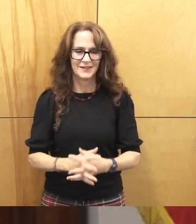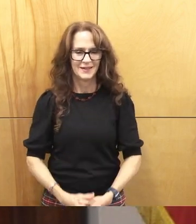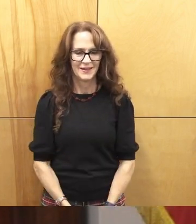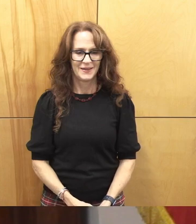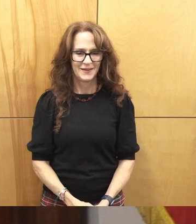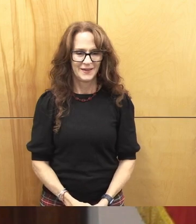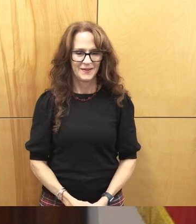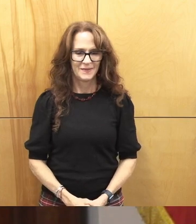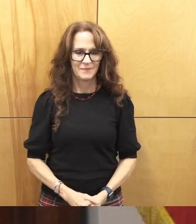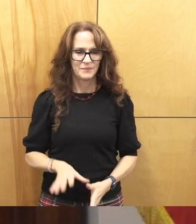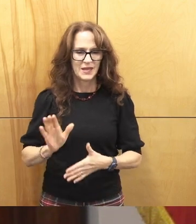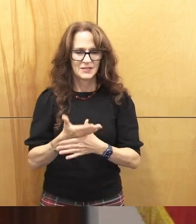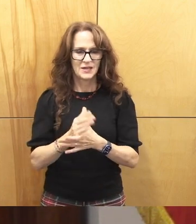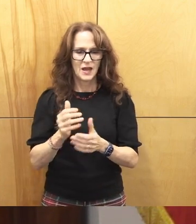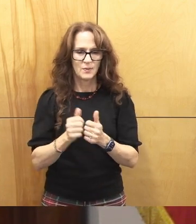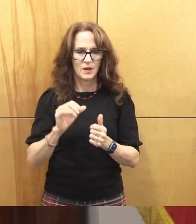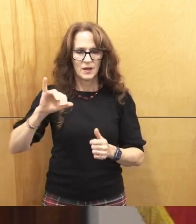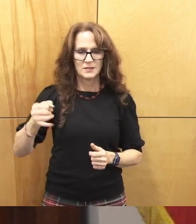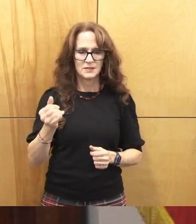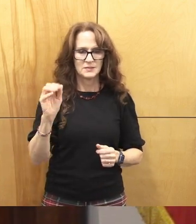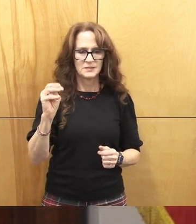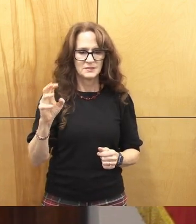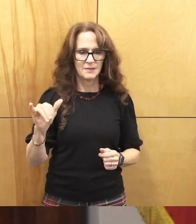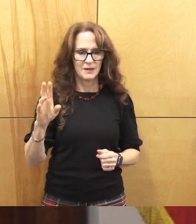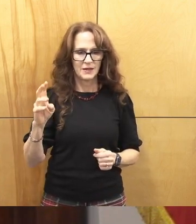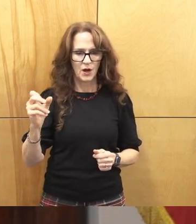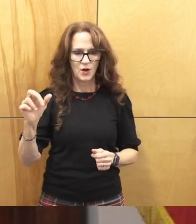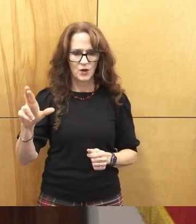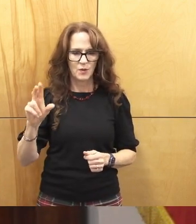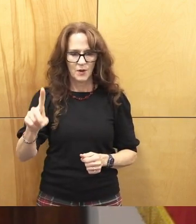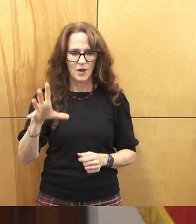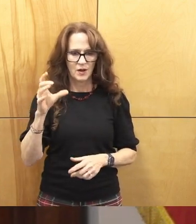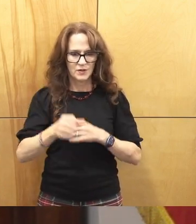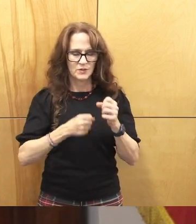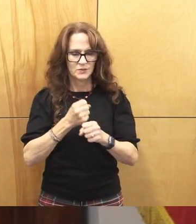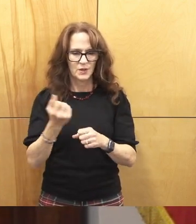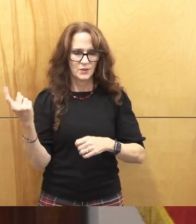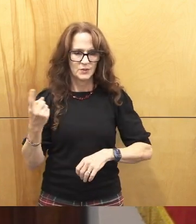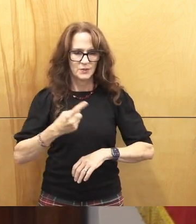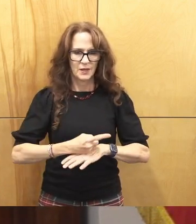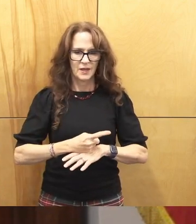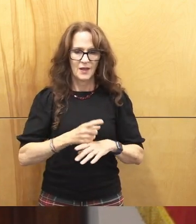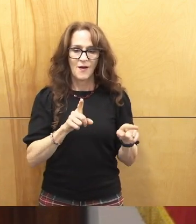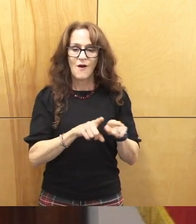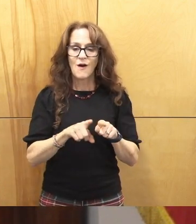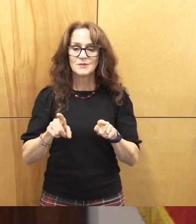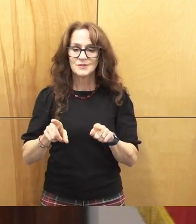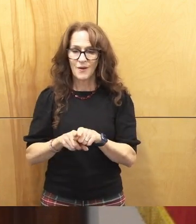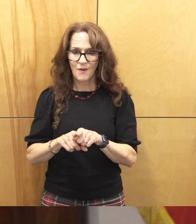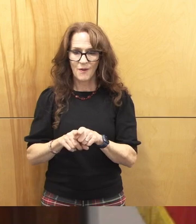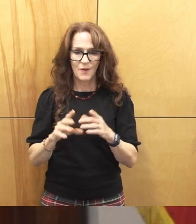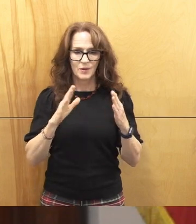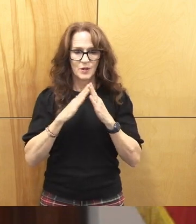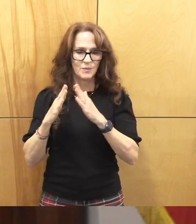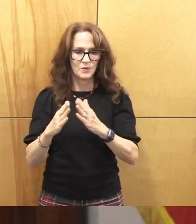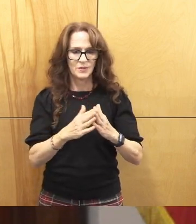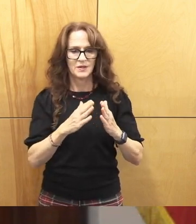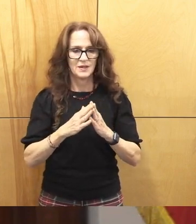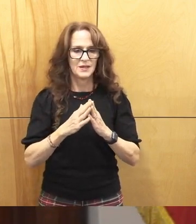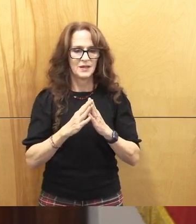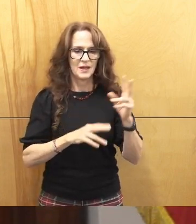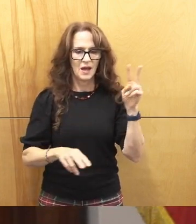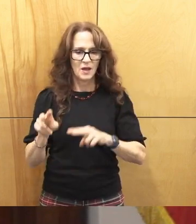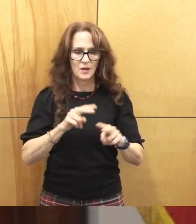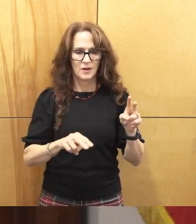he shares a birthday with Jimmy Carter, who is 100 years old today. And then also our community that